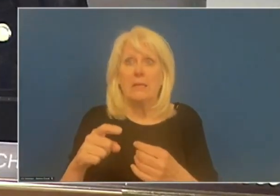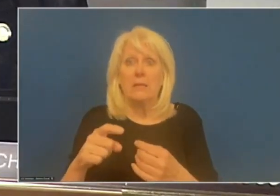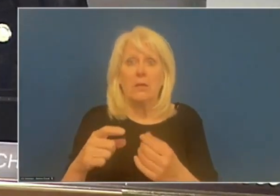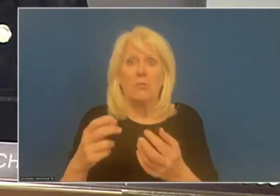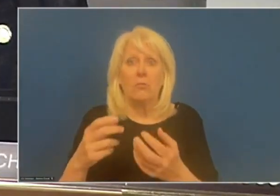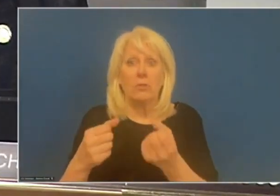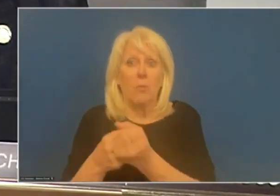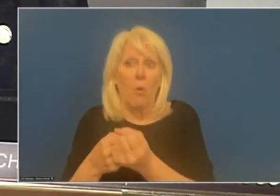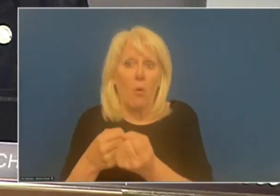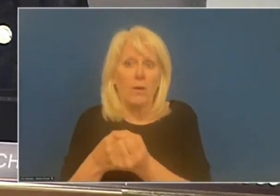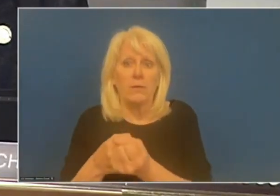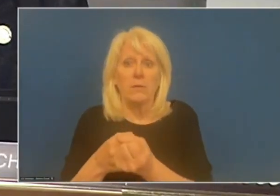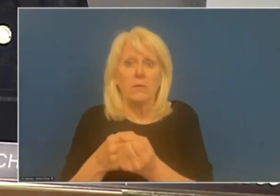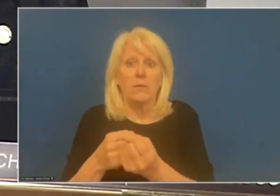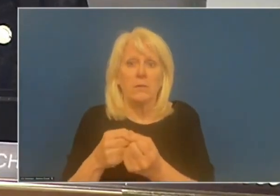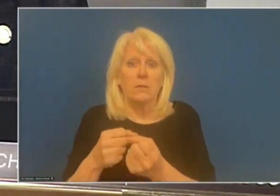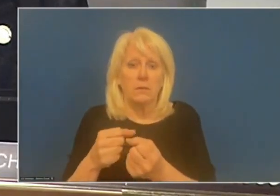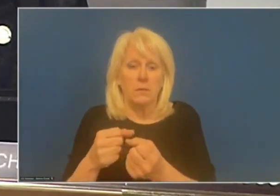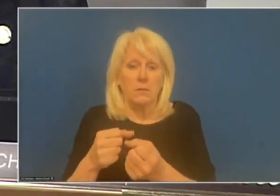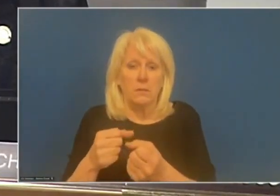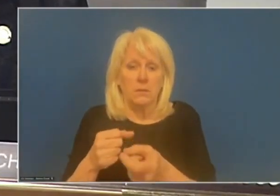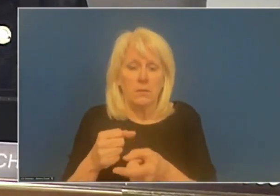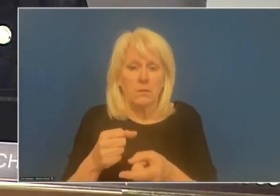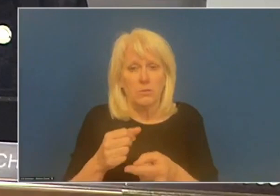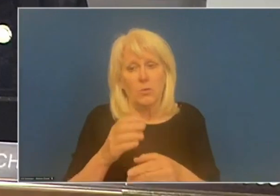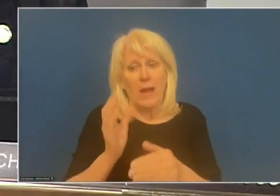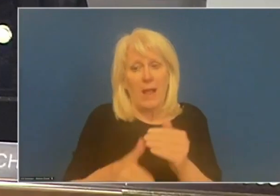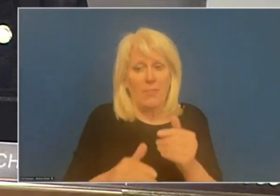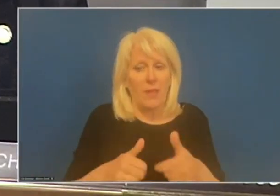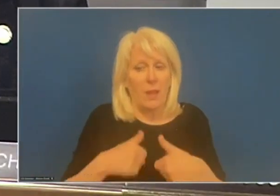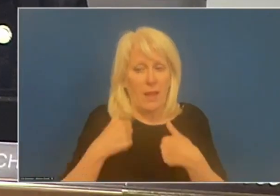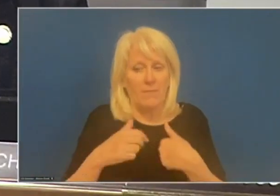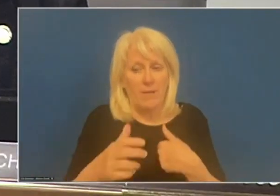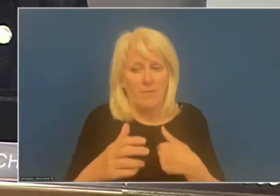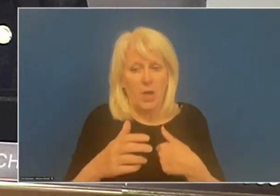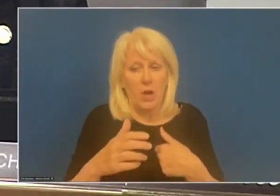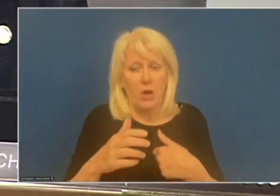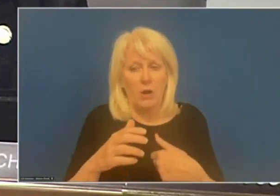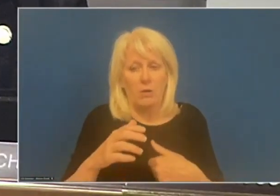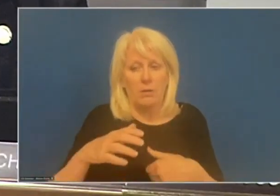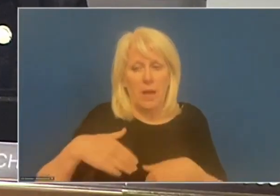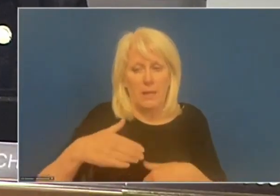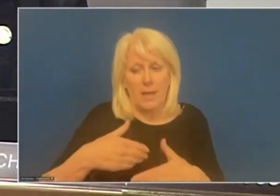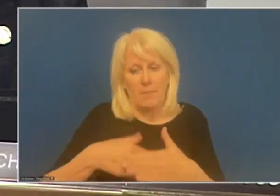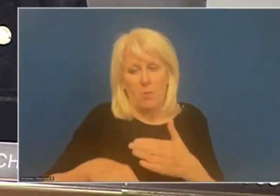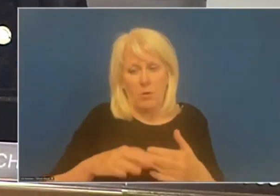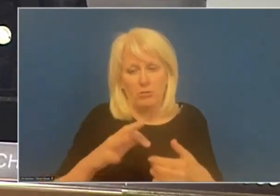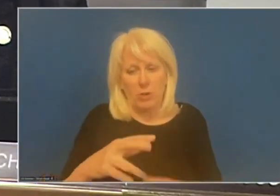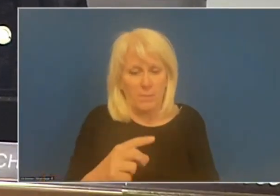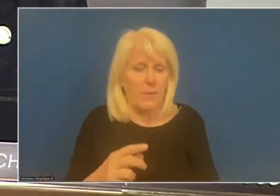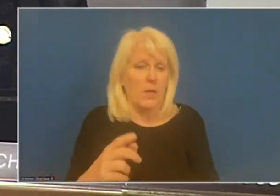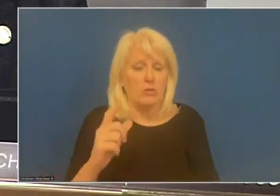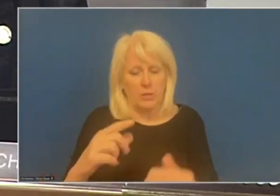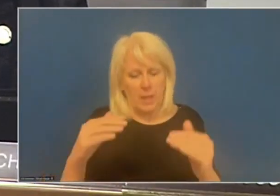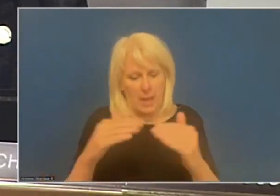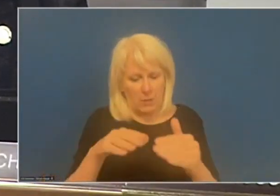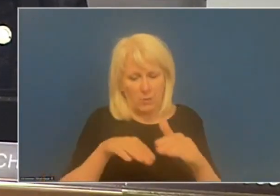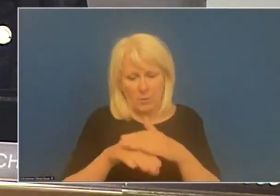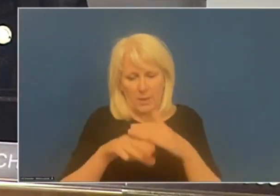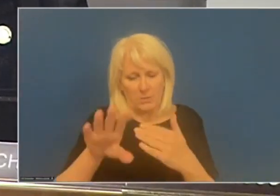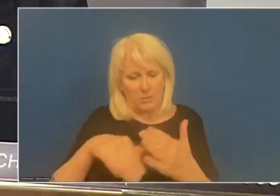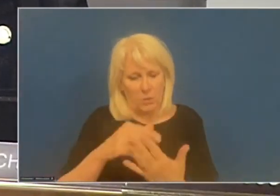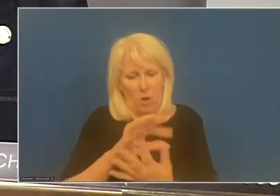choice to end their life of their unborn child. We should strive to provide equitable access to all